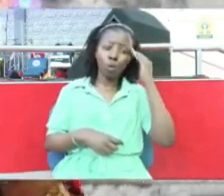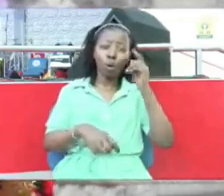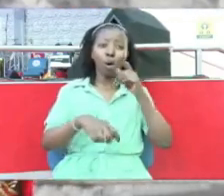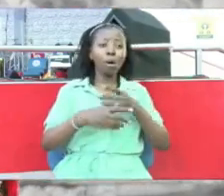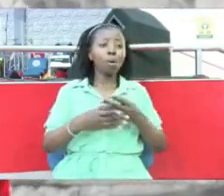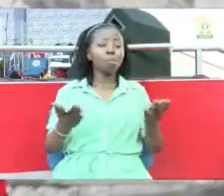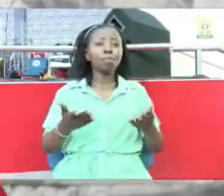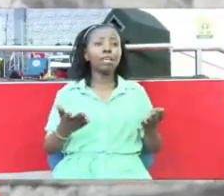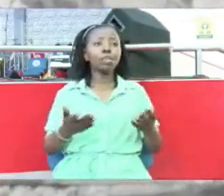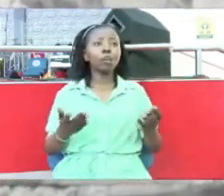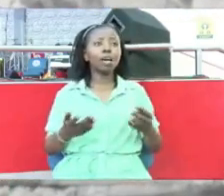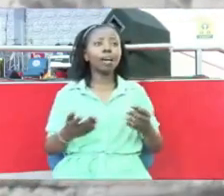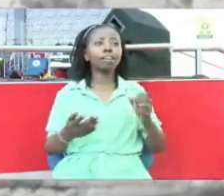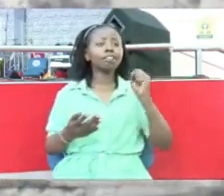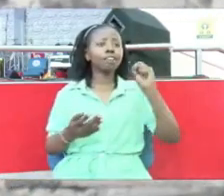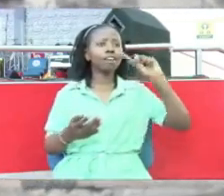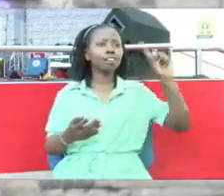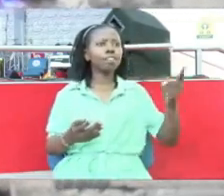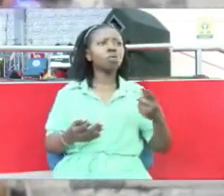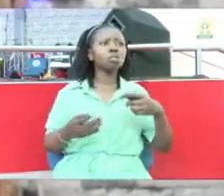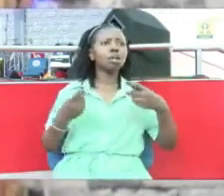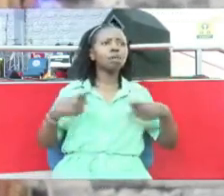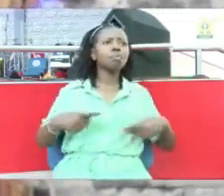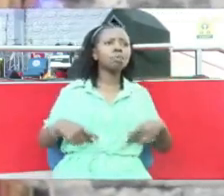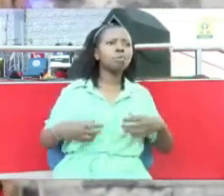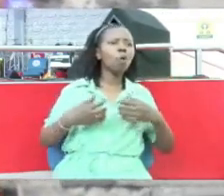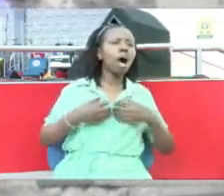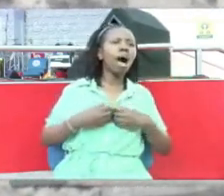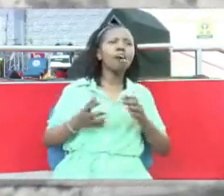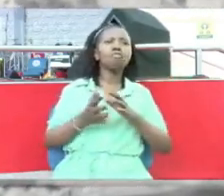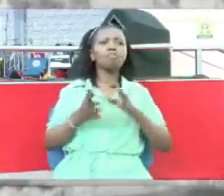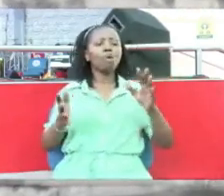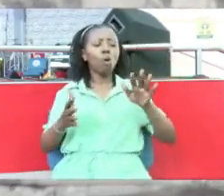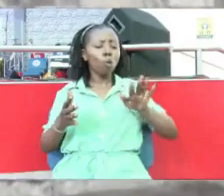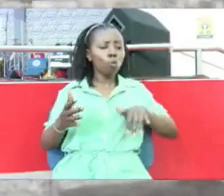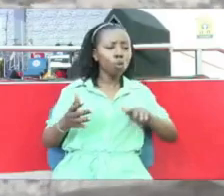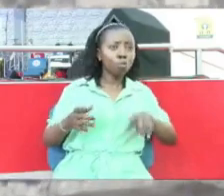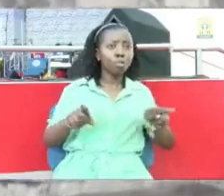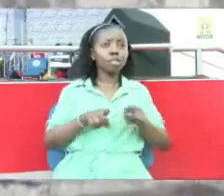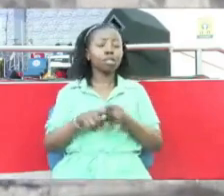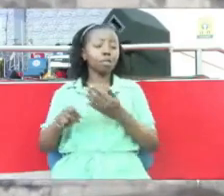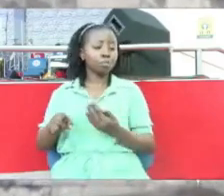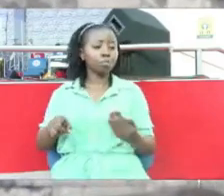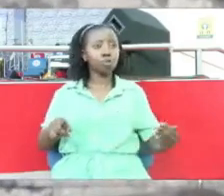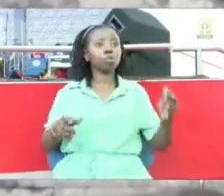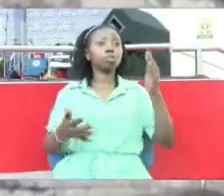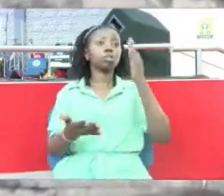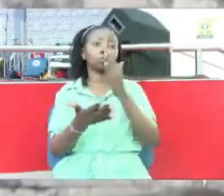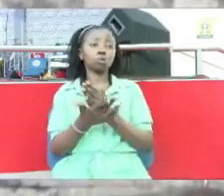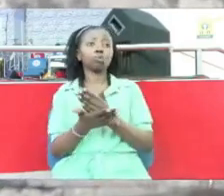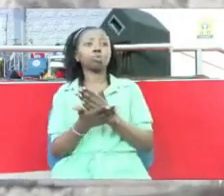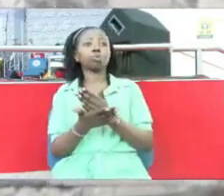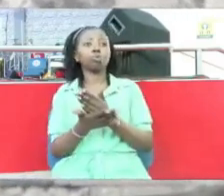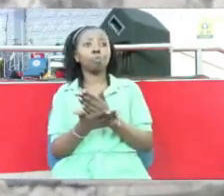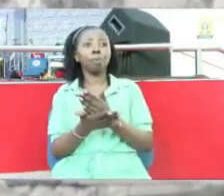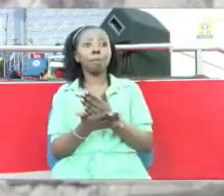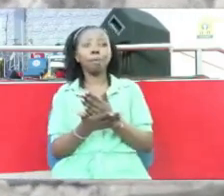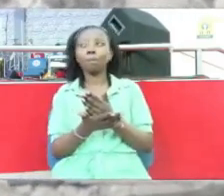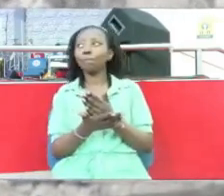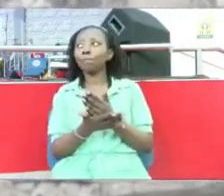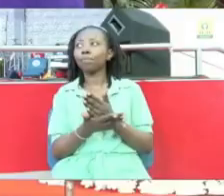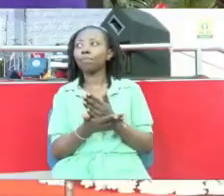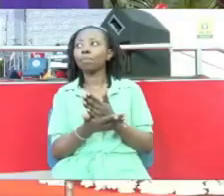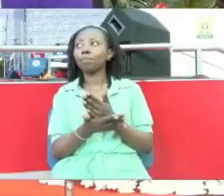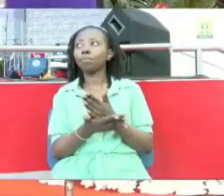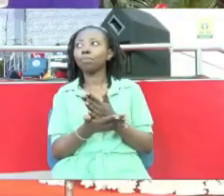men, 5,000 in number, there must be more women and more children. Na kama vile mnajua, kama kuna wanaume 5,000, basi ni